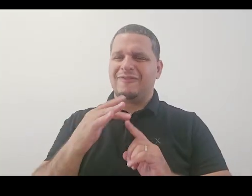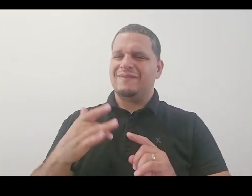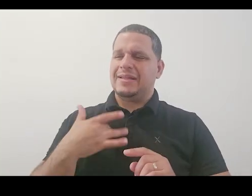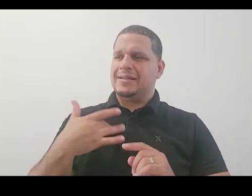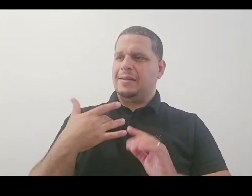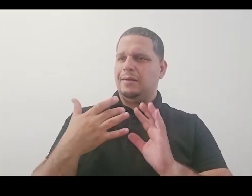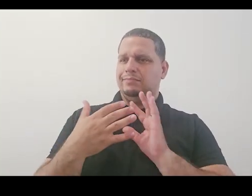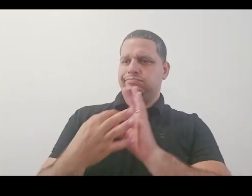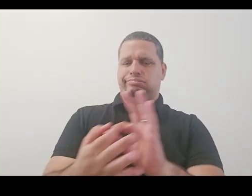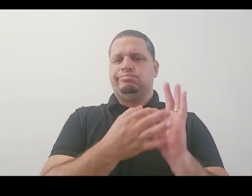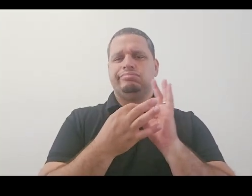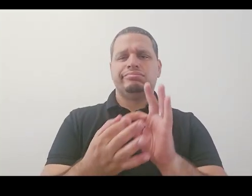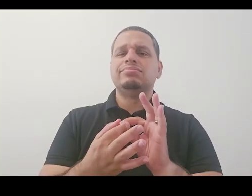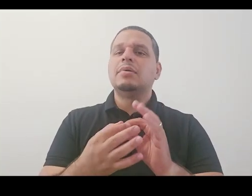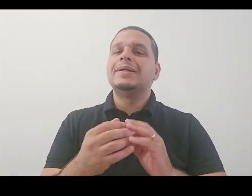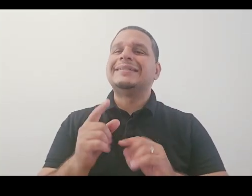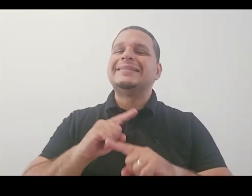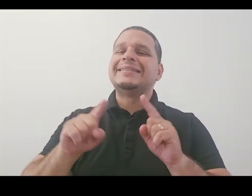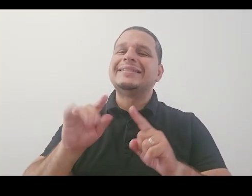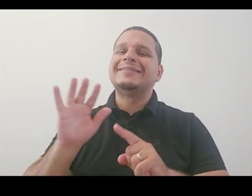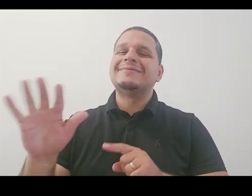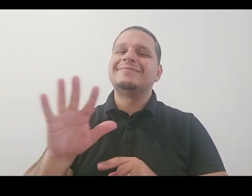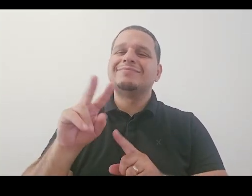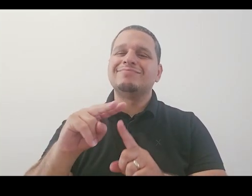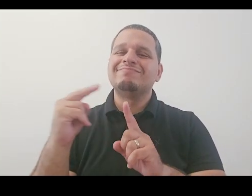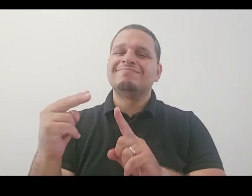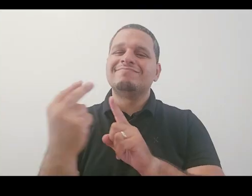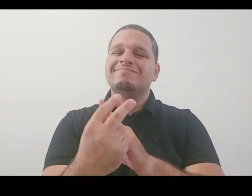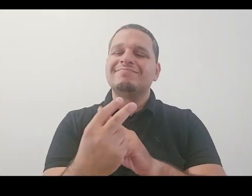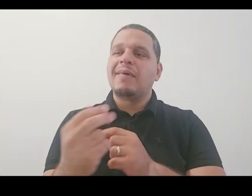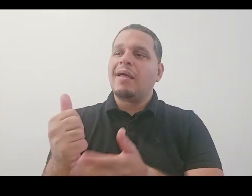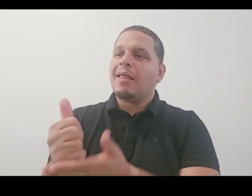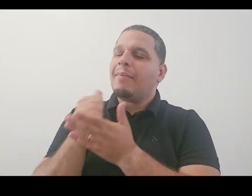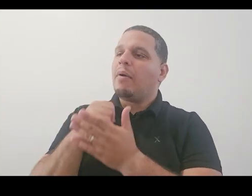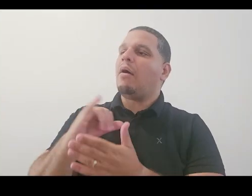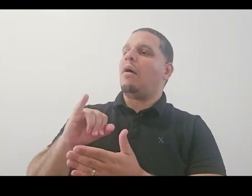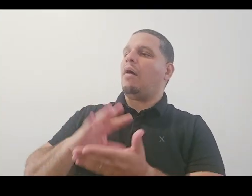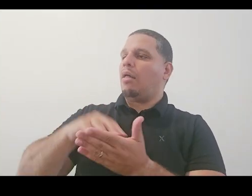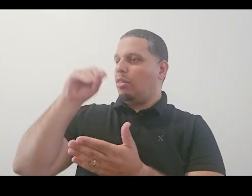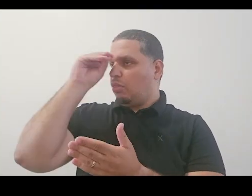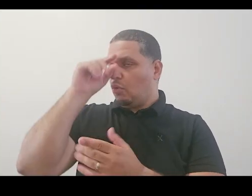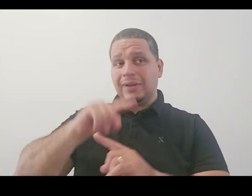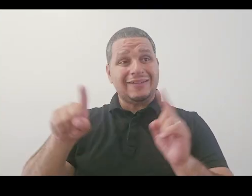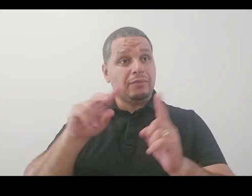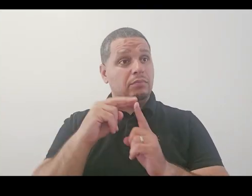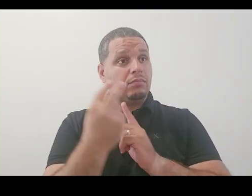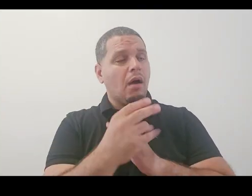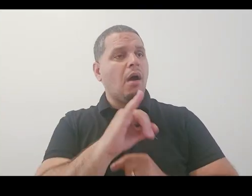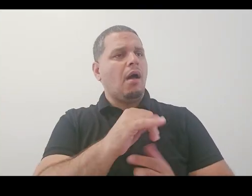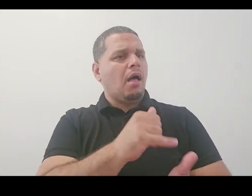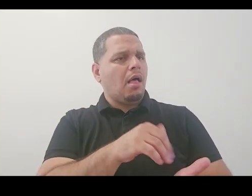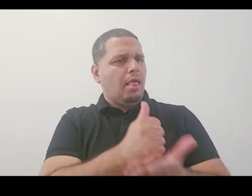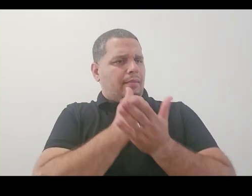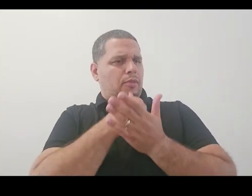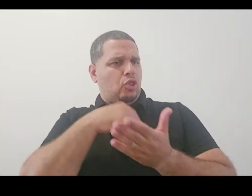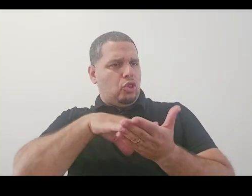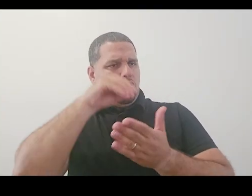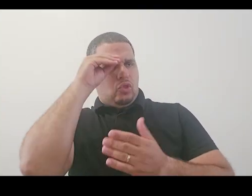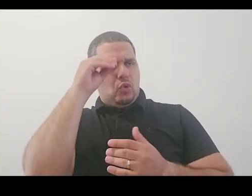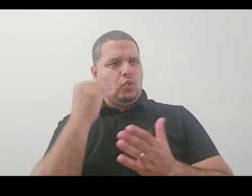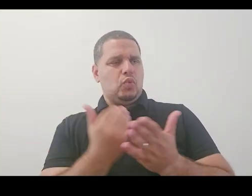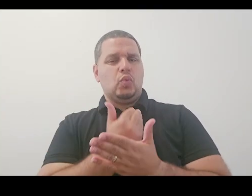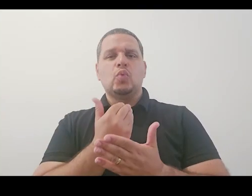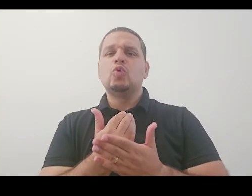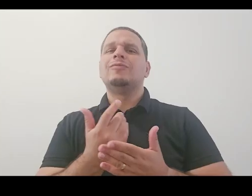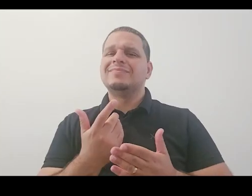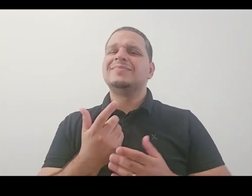inviting in terms of what those different perspectives teach me and help me learn about just how different,